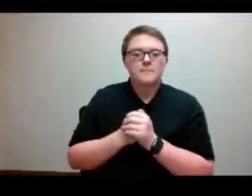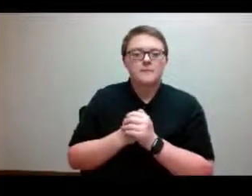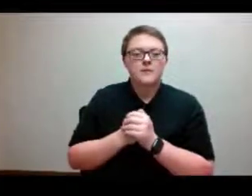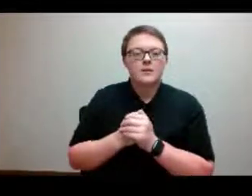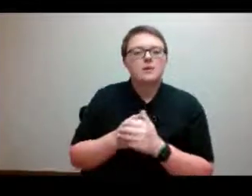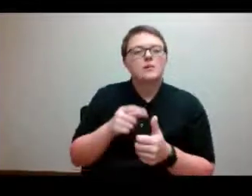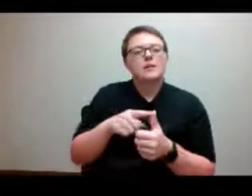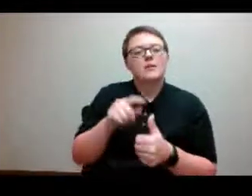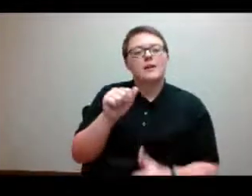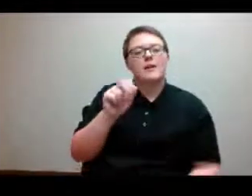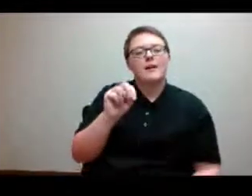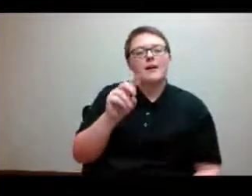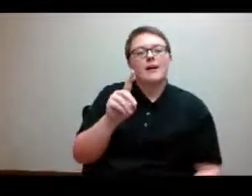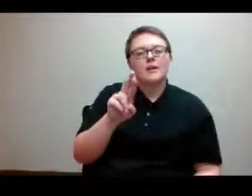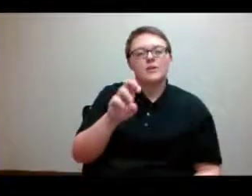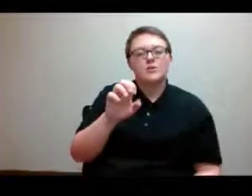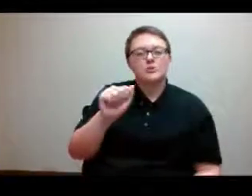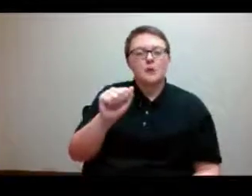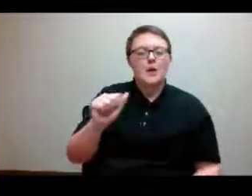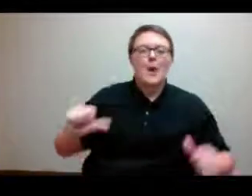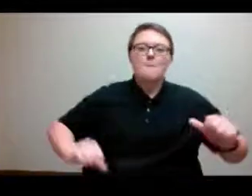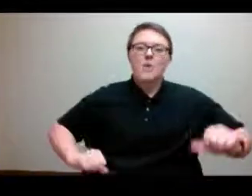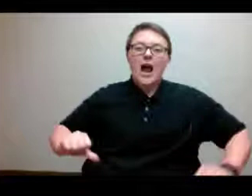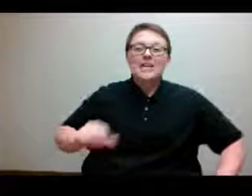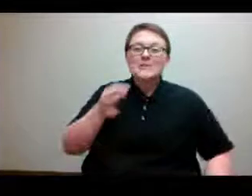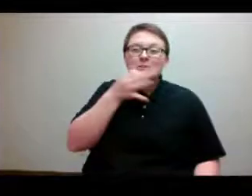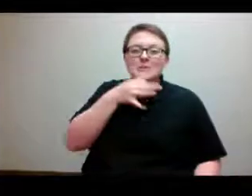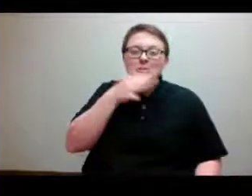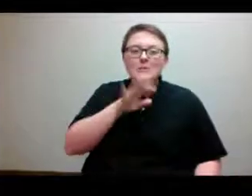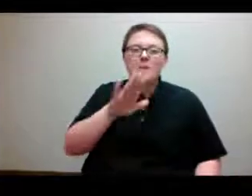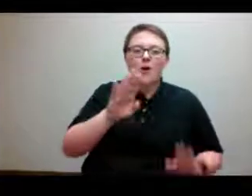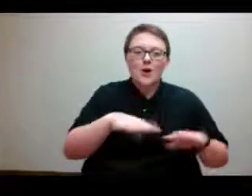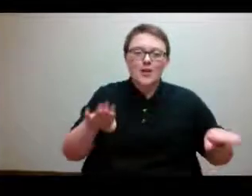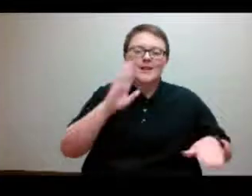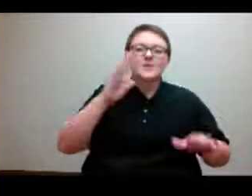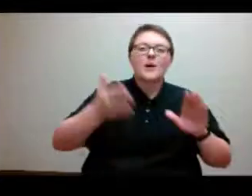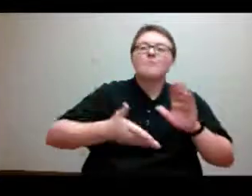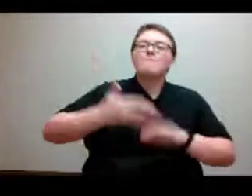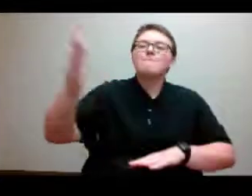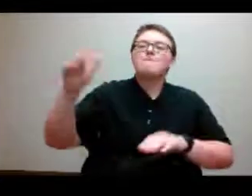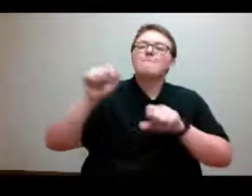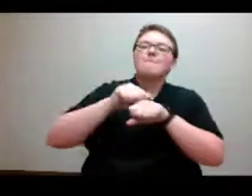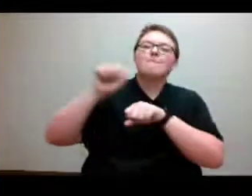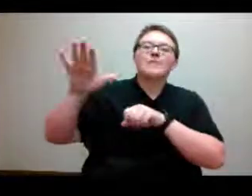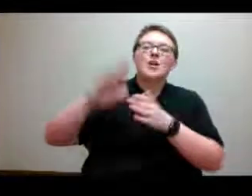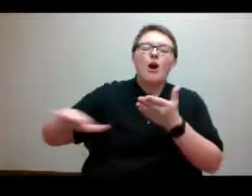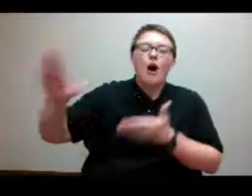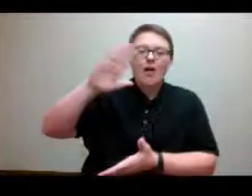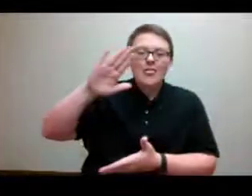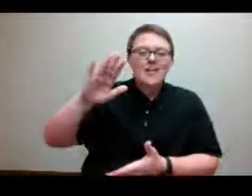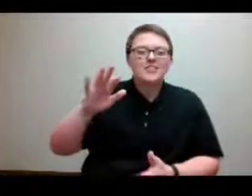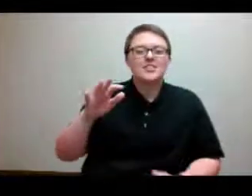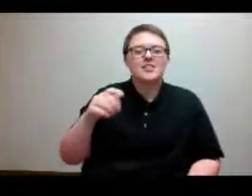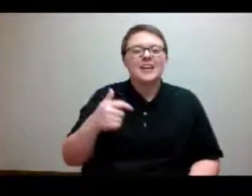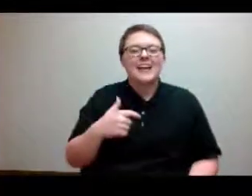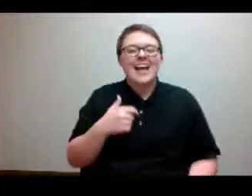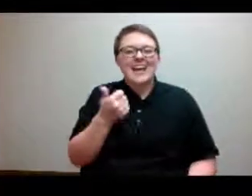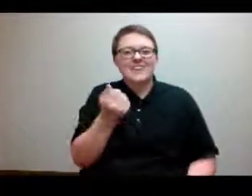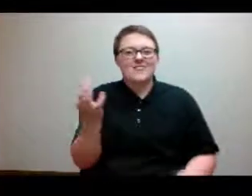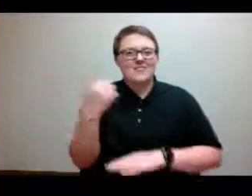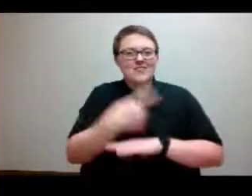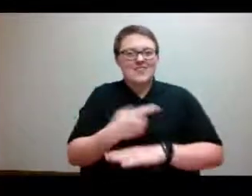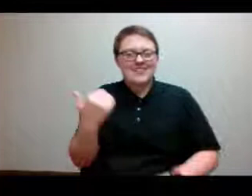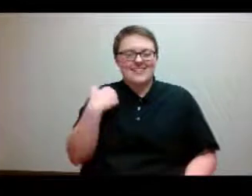Andrea brags that she's almost an empty nester. And when we spoke about this the other day, I told her I was too, and I strongly endorse